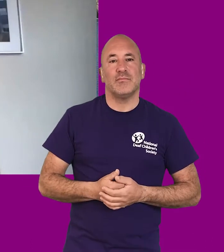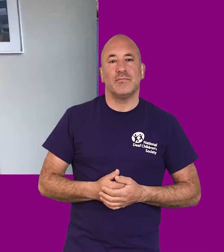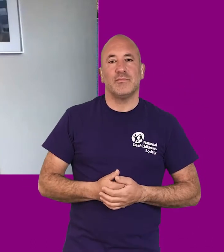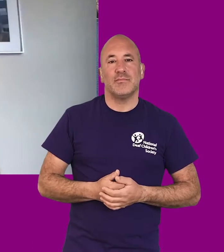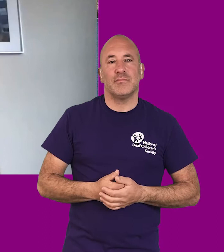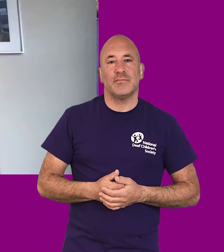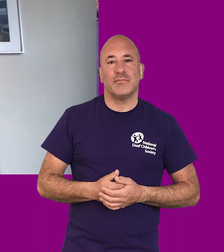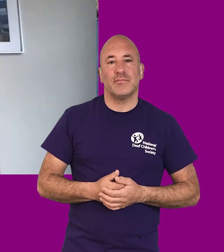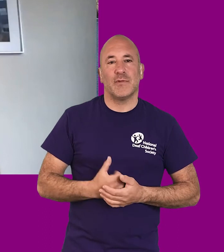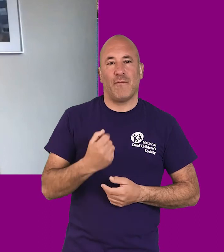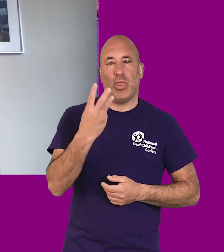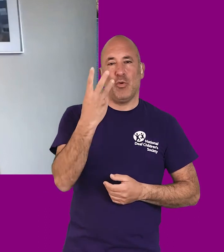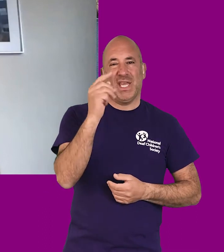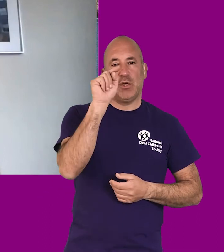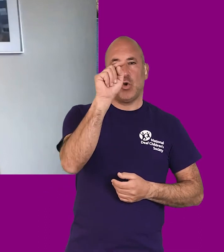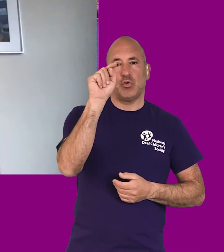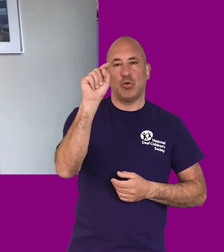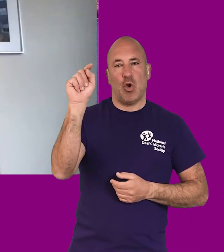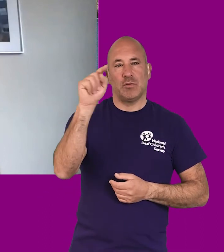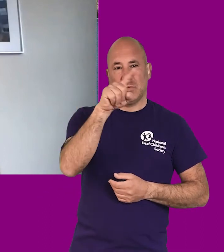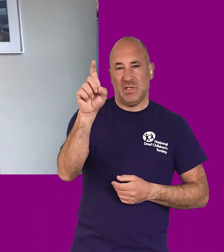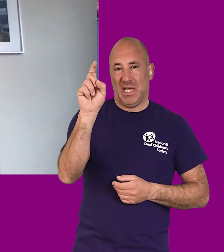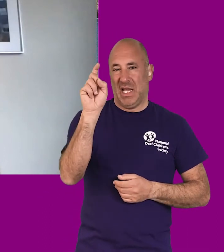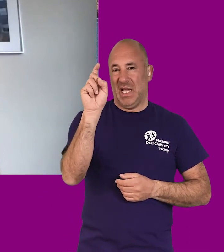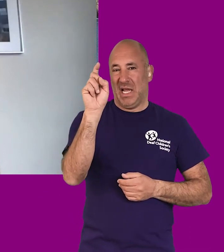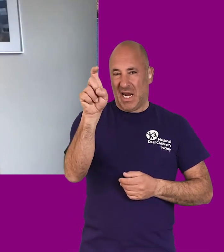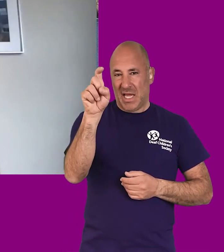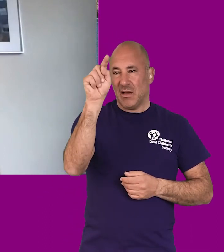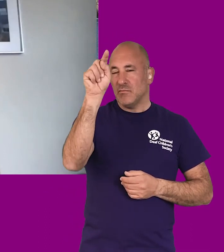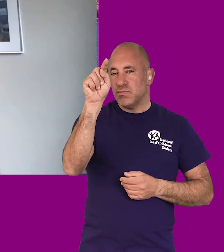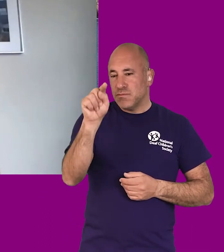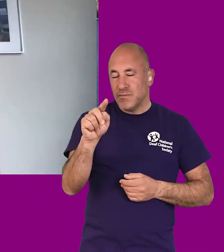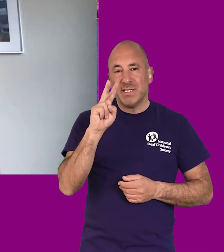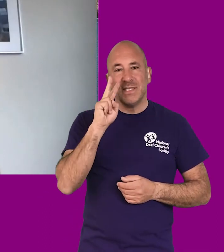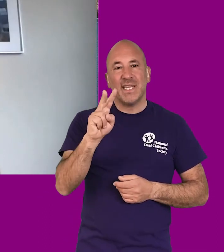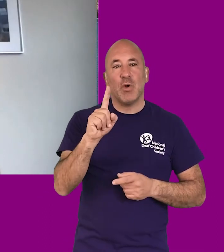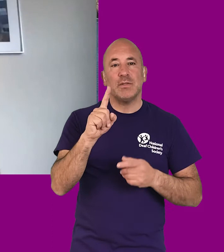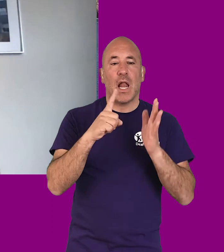So, we're clicking on the 3 dots at the top of your screen,